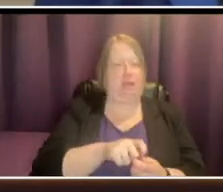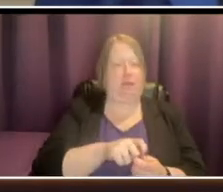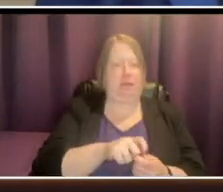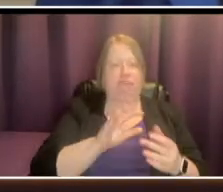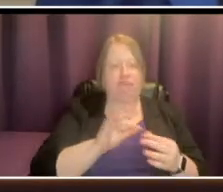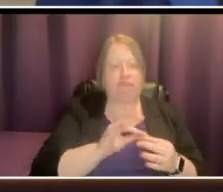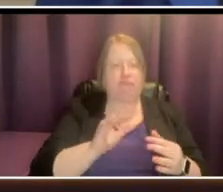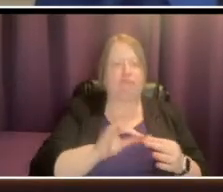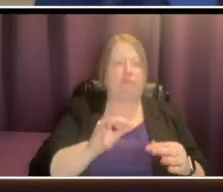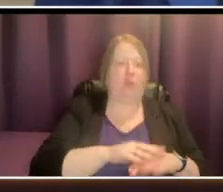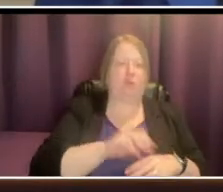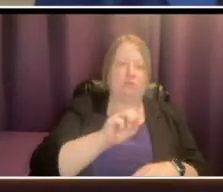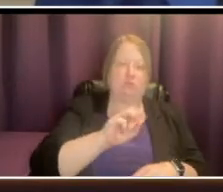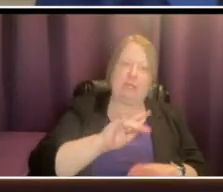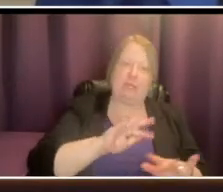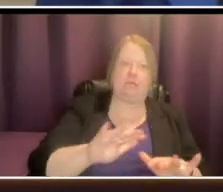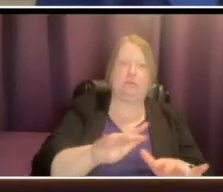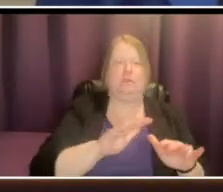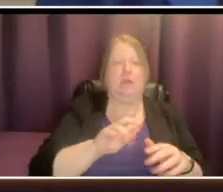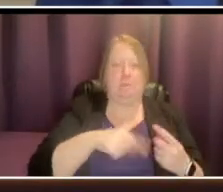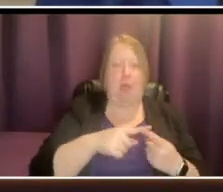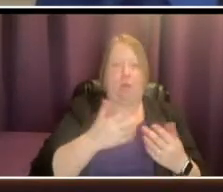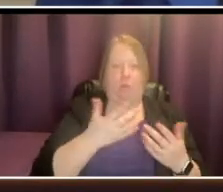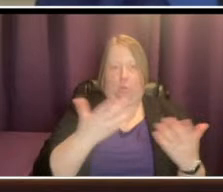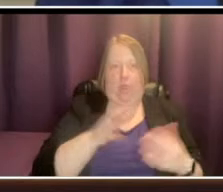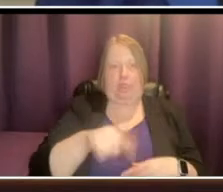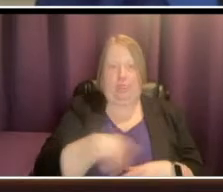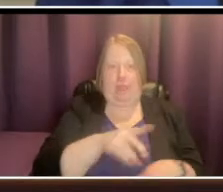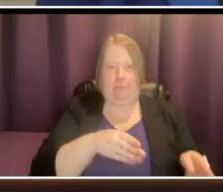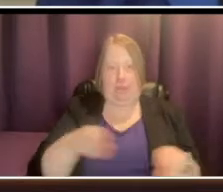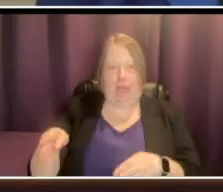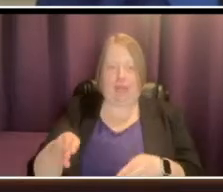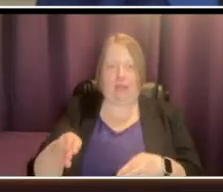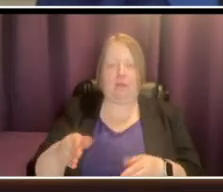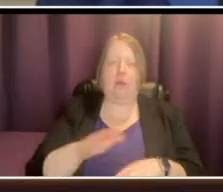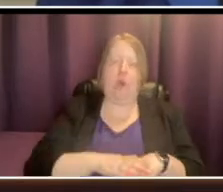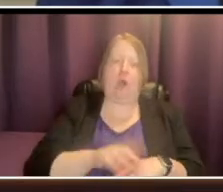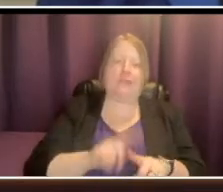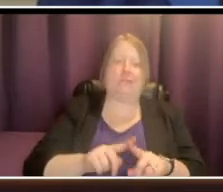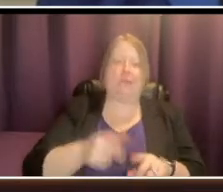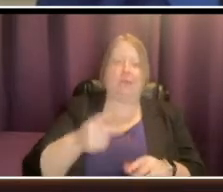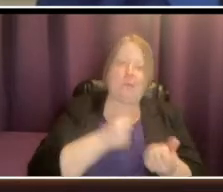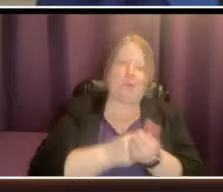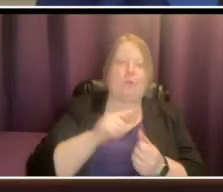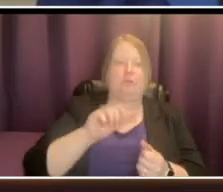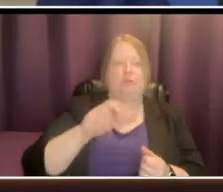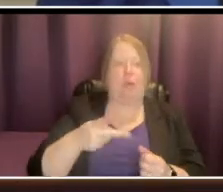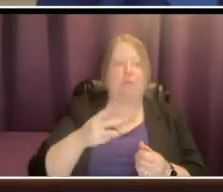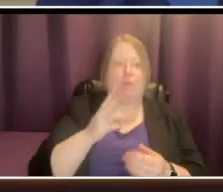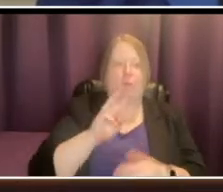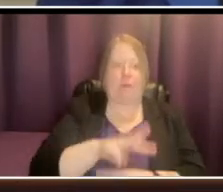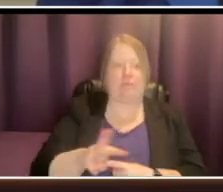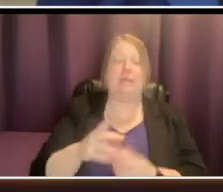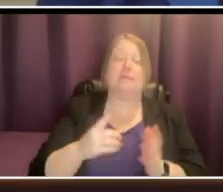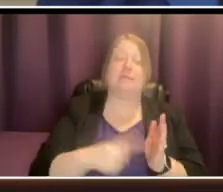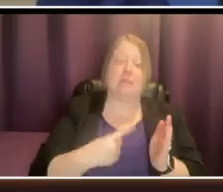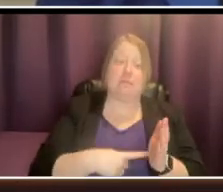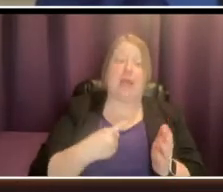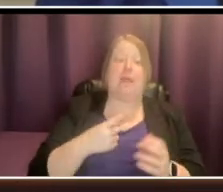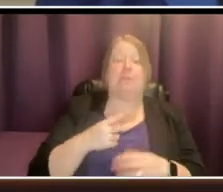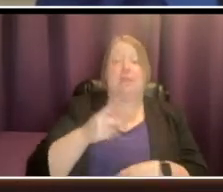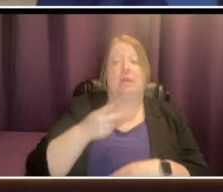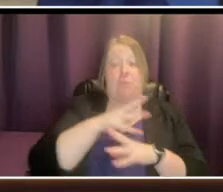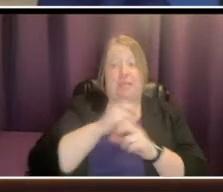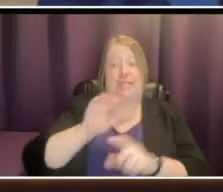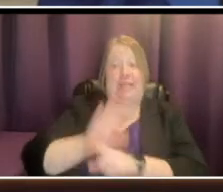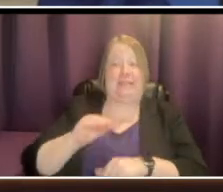the joint session on pro-Trump websites, at times amplified by the president's own advisors. On